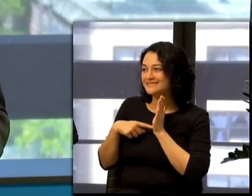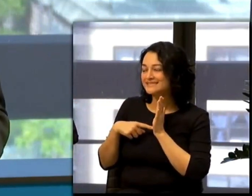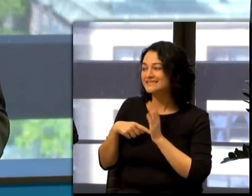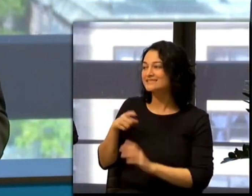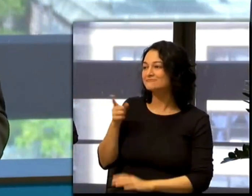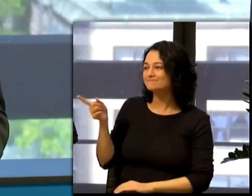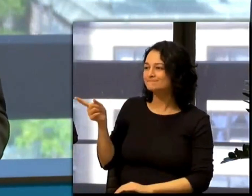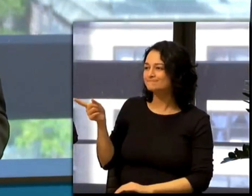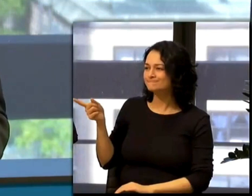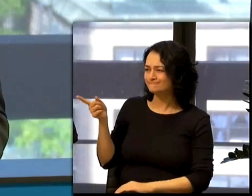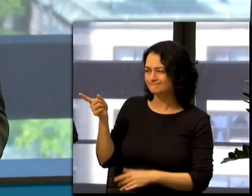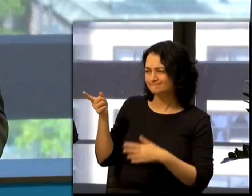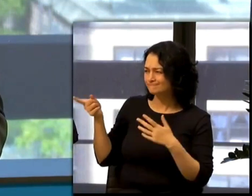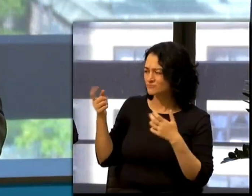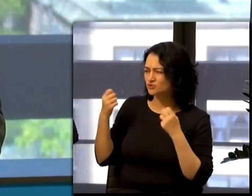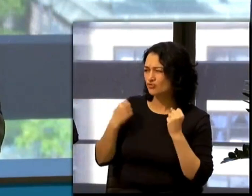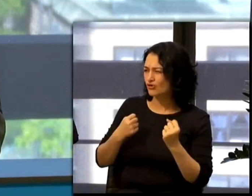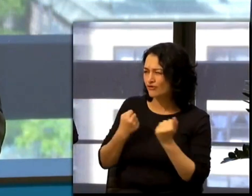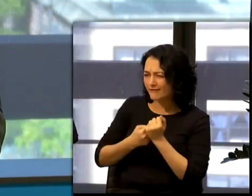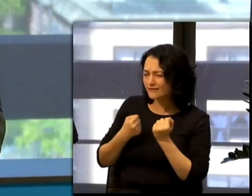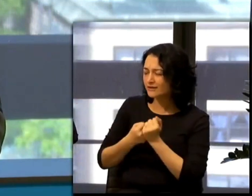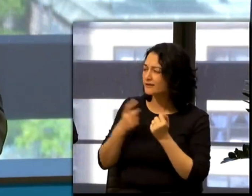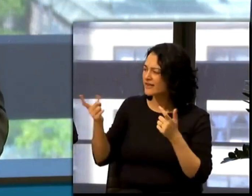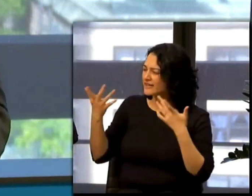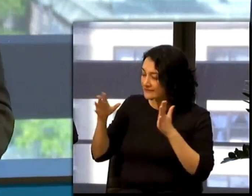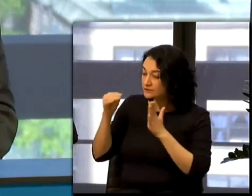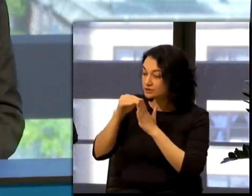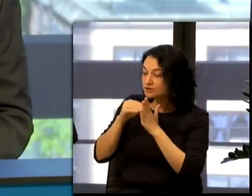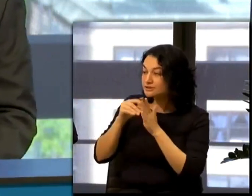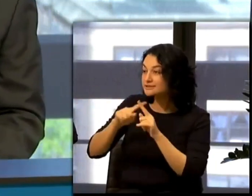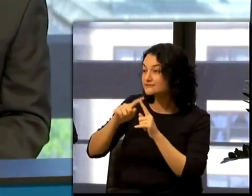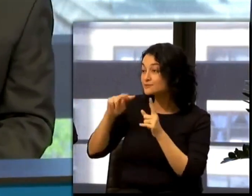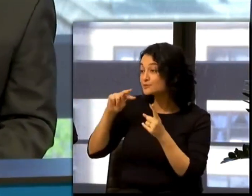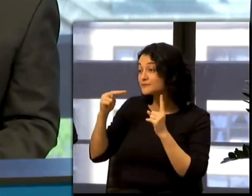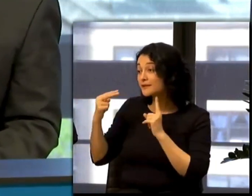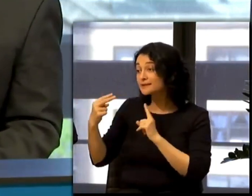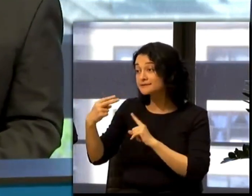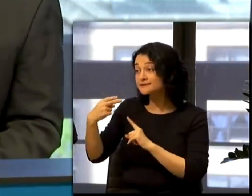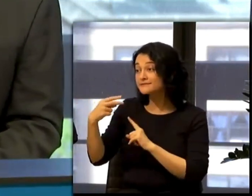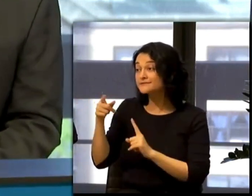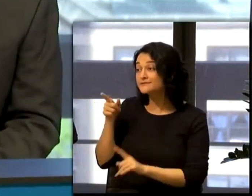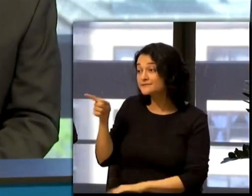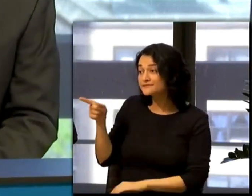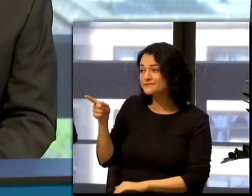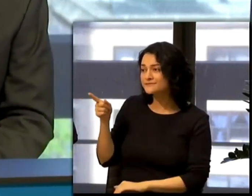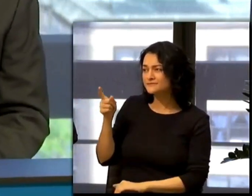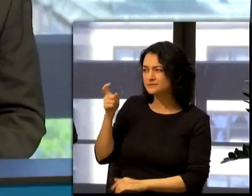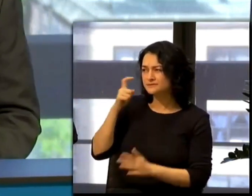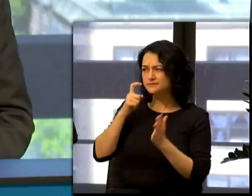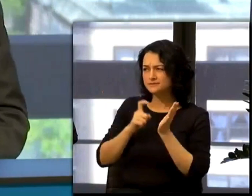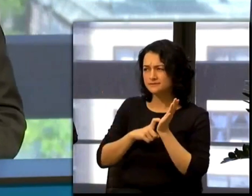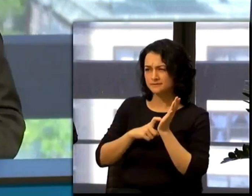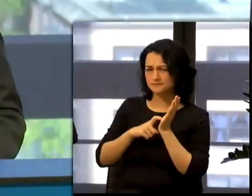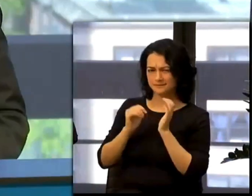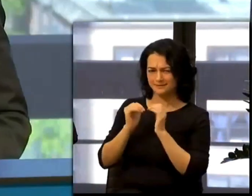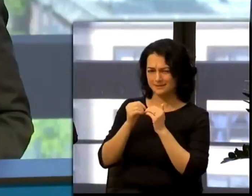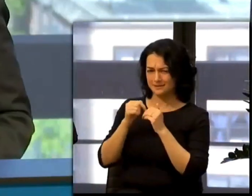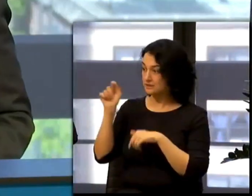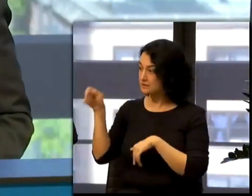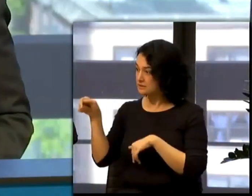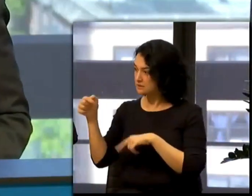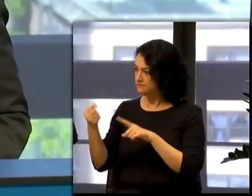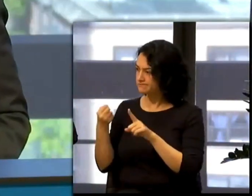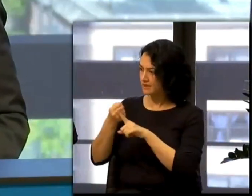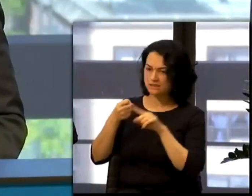of structures of ageism and ableism at the intersections. So without further ado, I'm going to ask each of the panelists to get